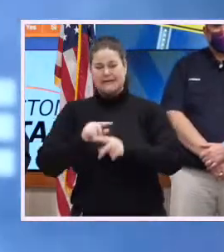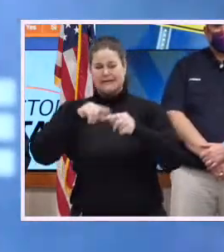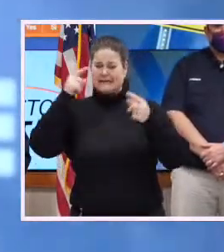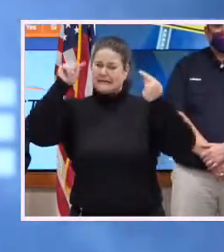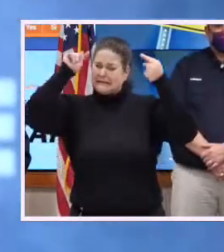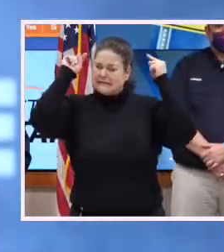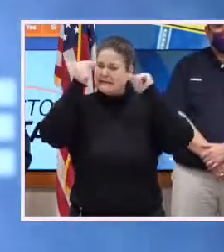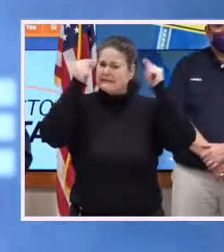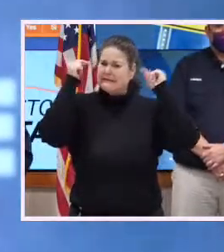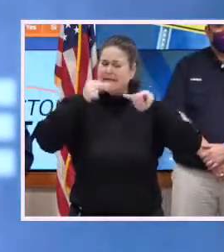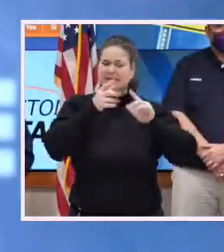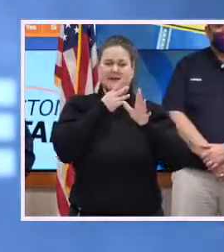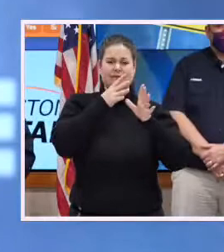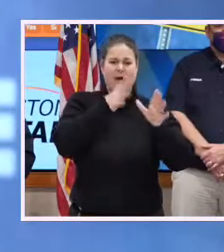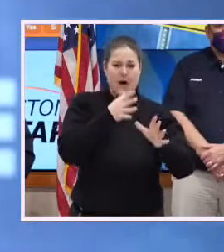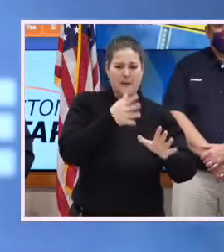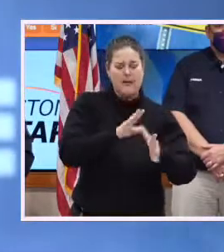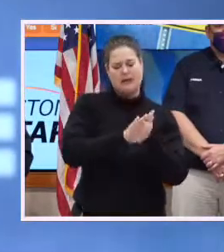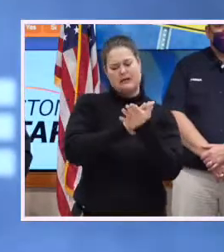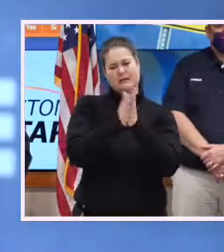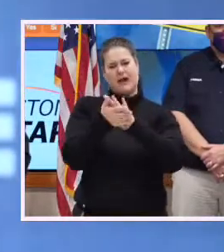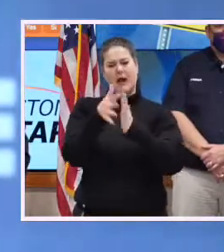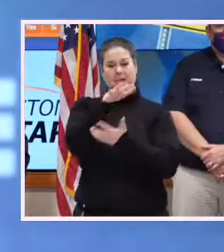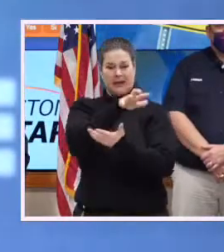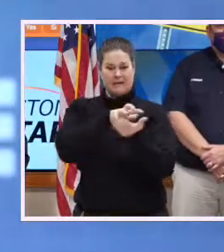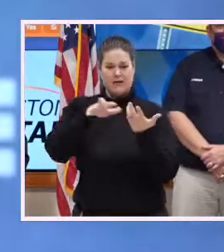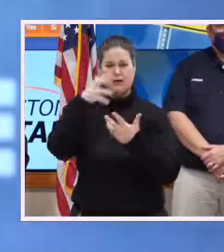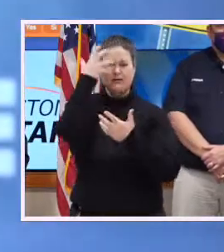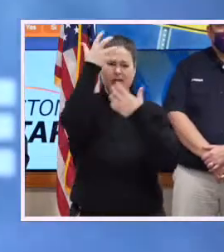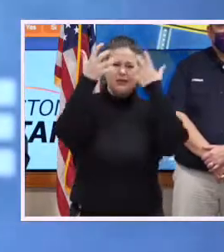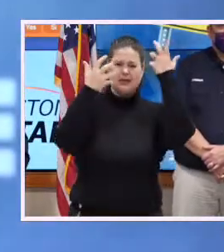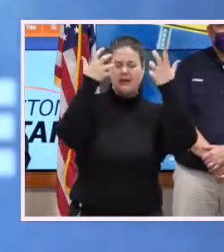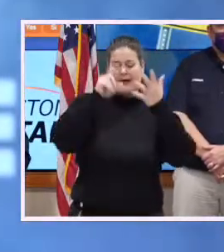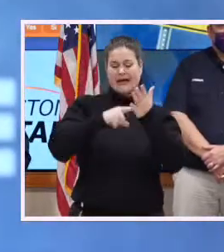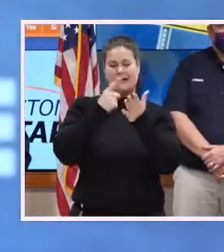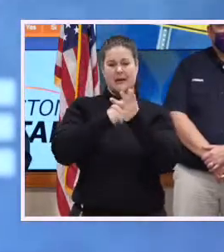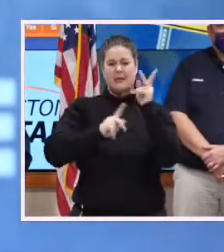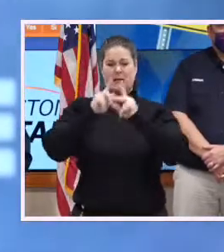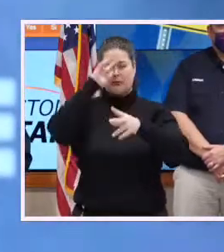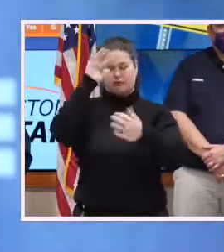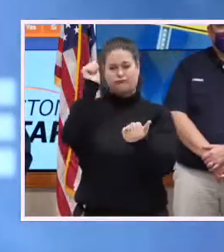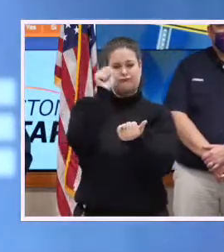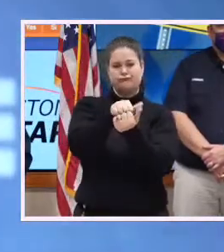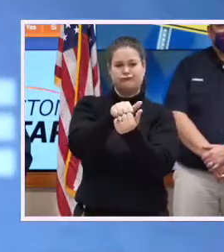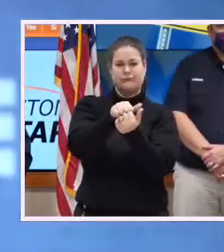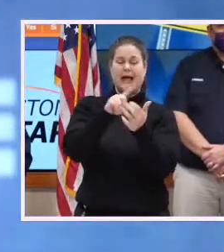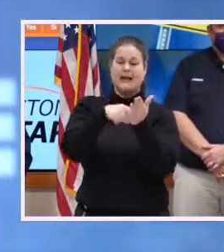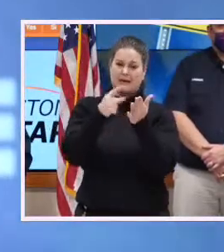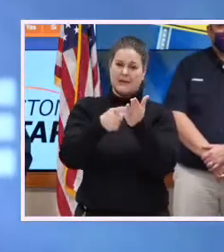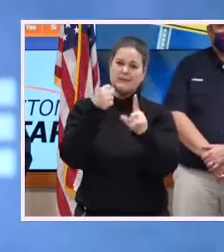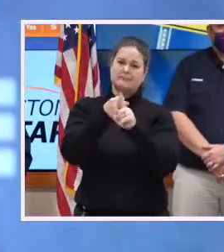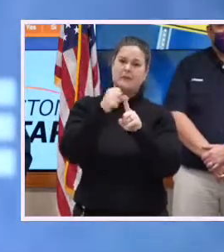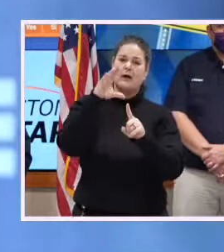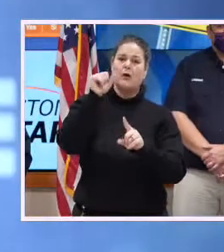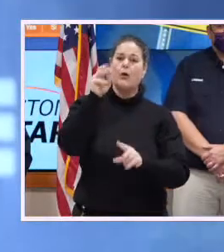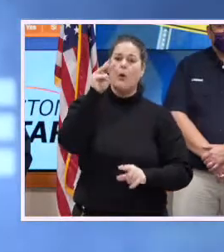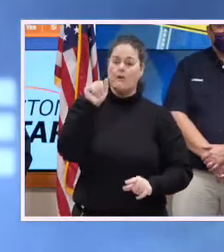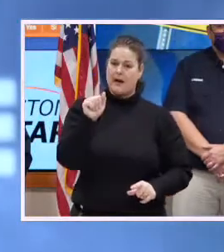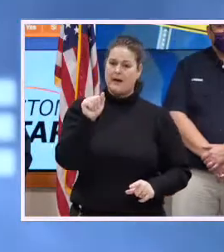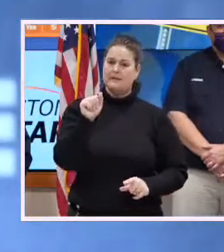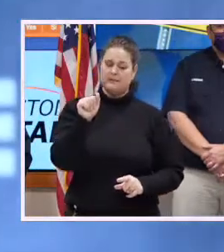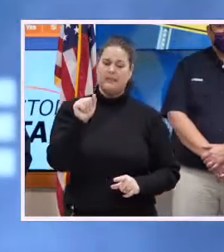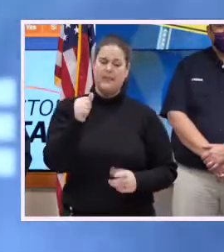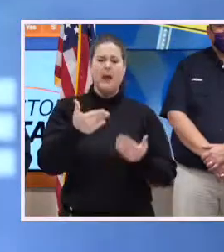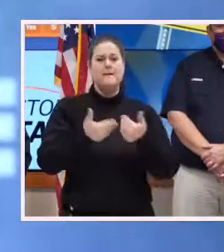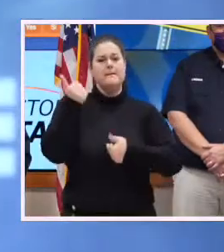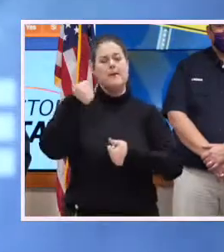very severe vomiting, you become confused, folks even lose consciousness and sometimes progress to coma. It usually occurs through exposure